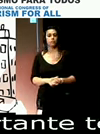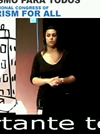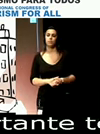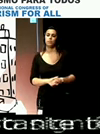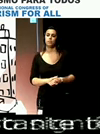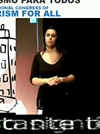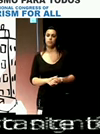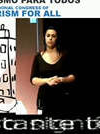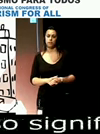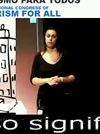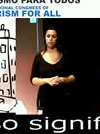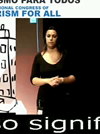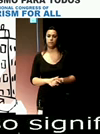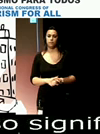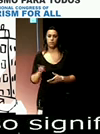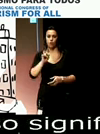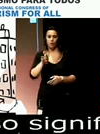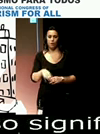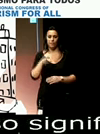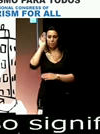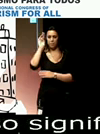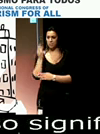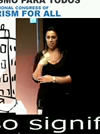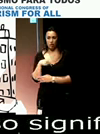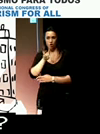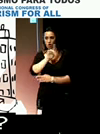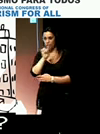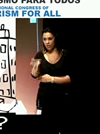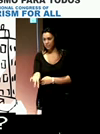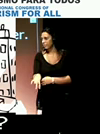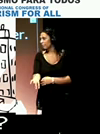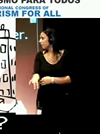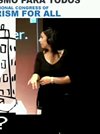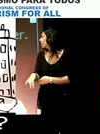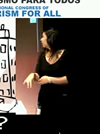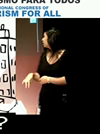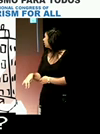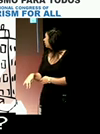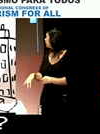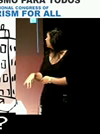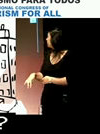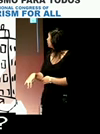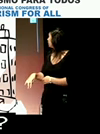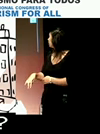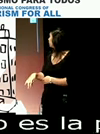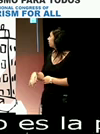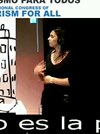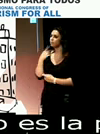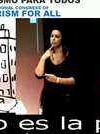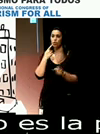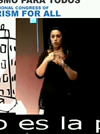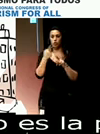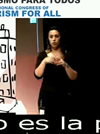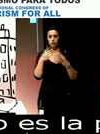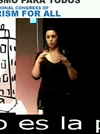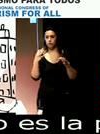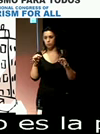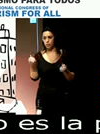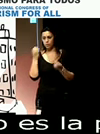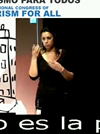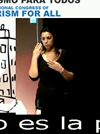matter. MindText, make everyday objects talk to you. That's the scope, and that's what we're dealing with. Now it's